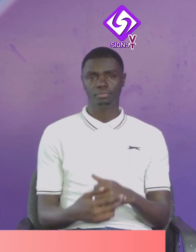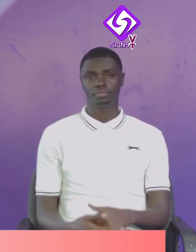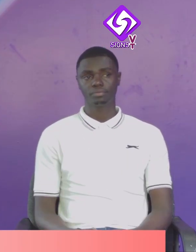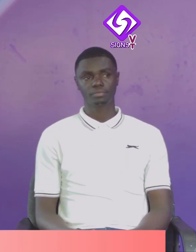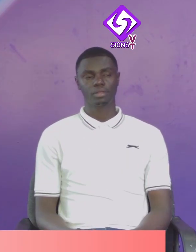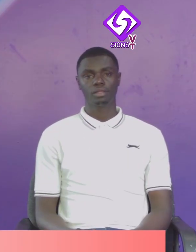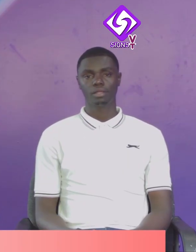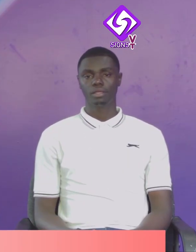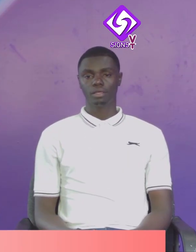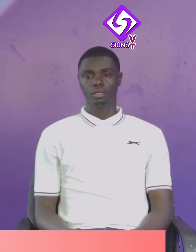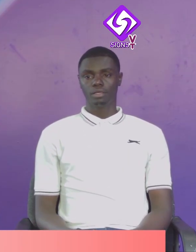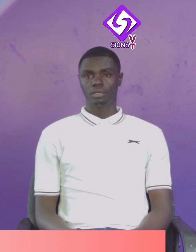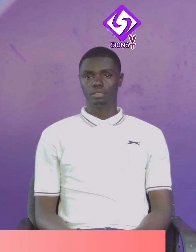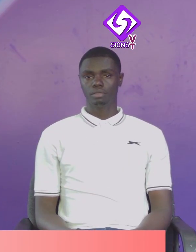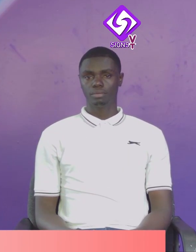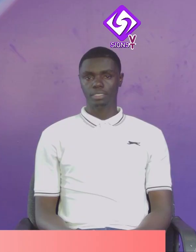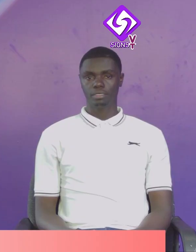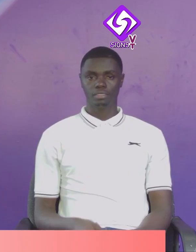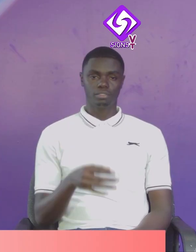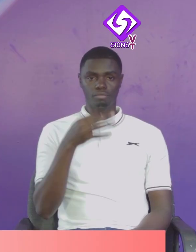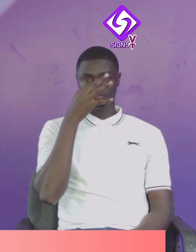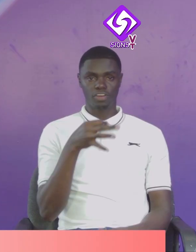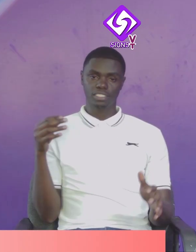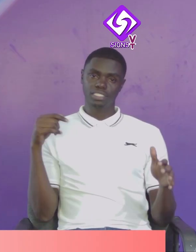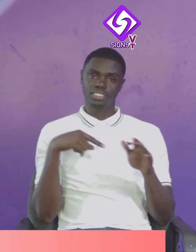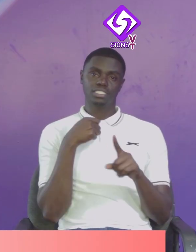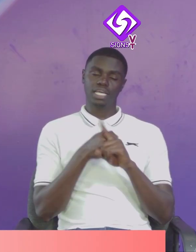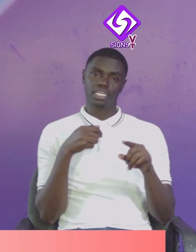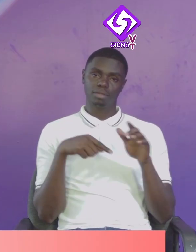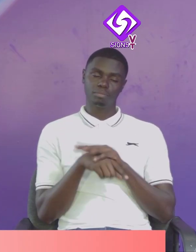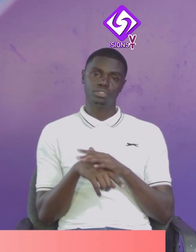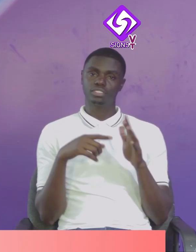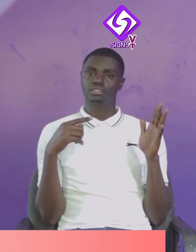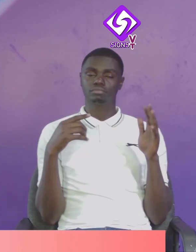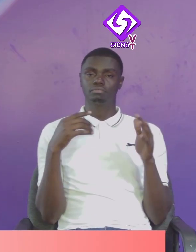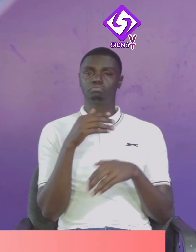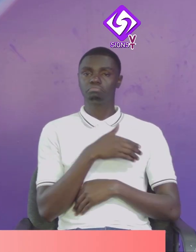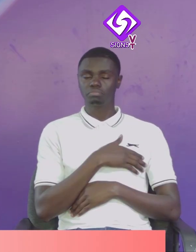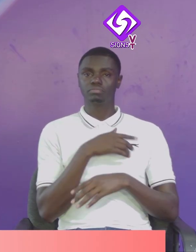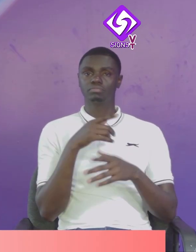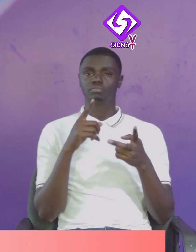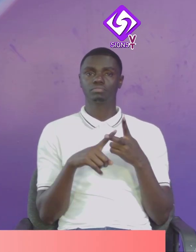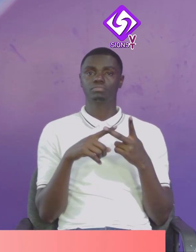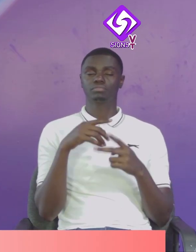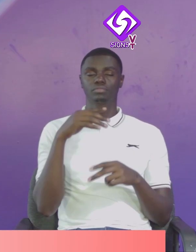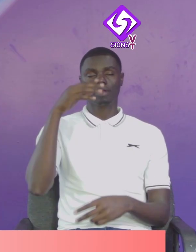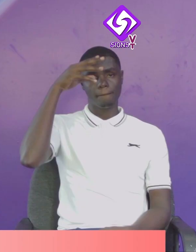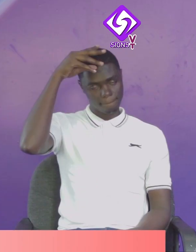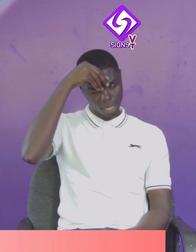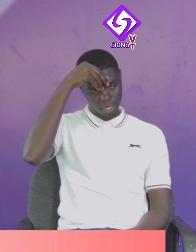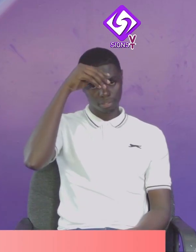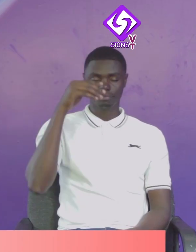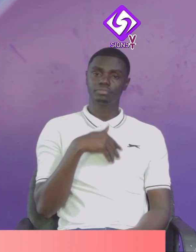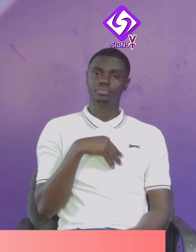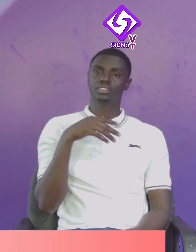for example, the attacking quality that France has, right? Kylian Mbappe up front, Marcus Thuram up front, all right? Yeah. Hugo